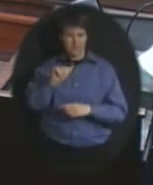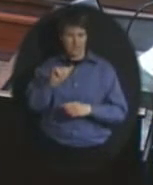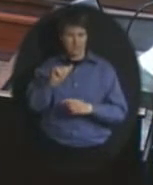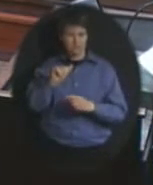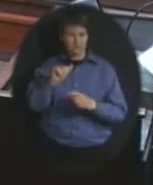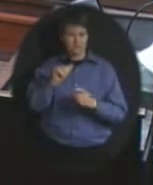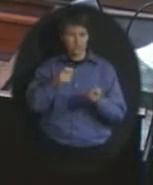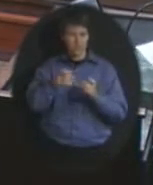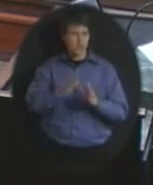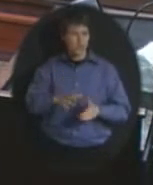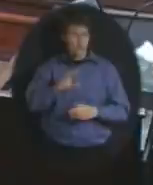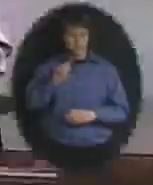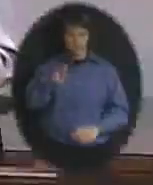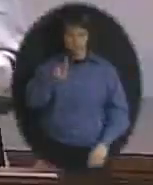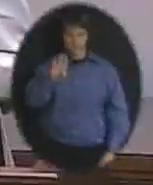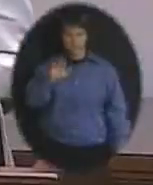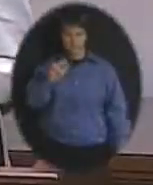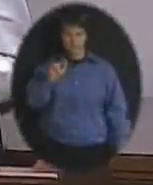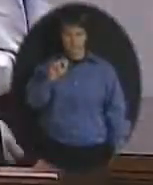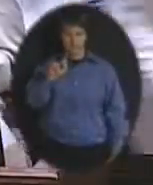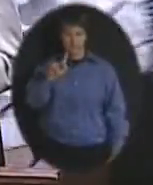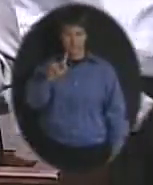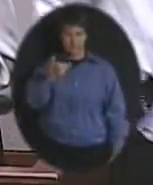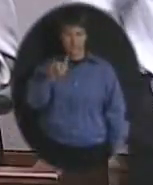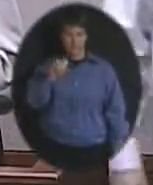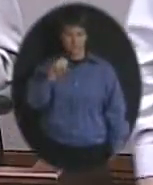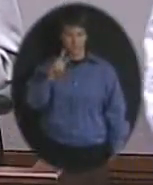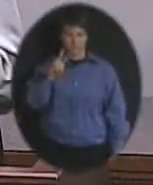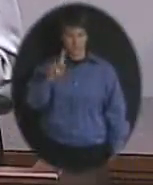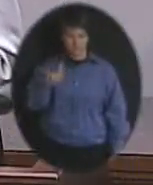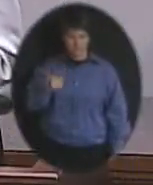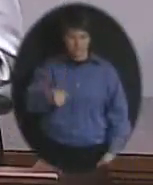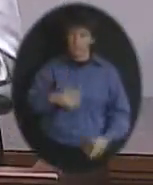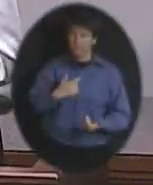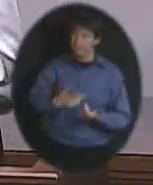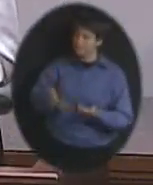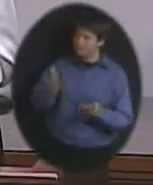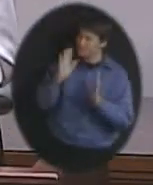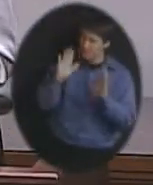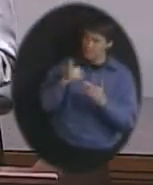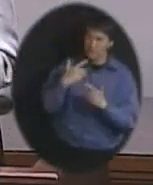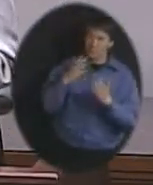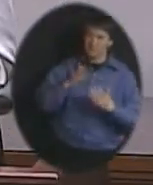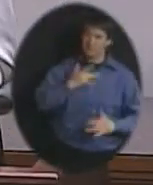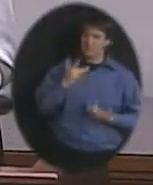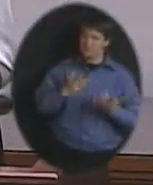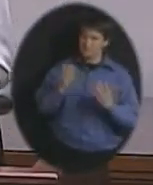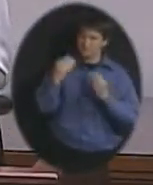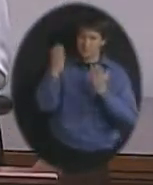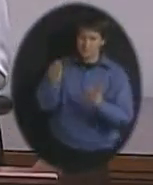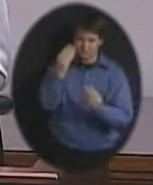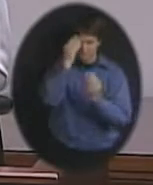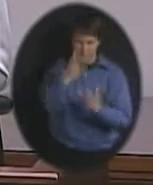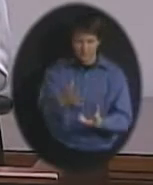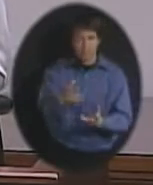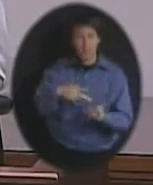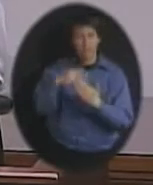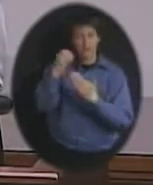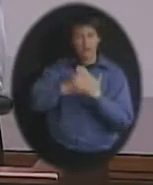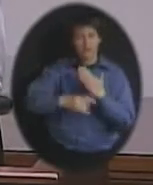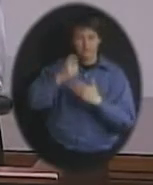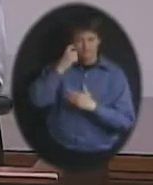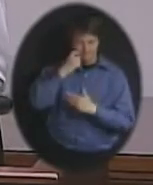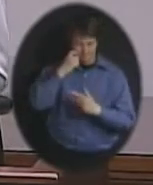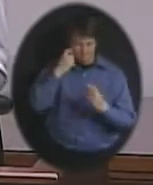Deputy Superintendent. Great. We are so excited to present to you some information about a project that occurred recently in